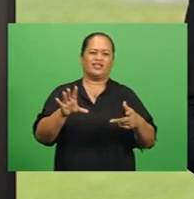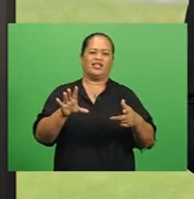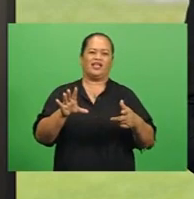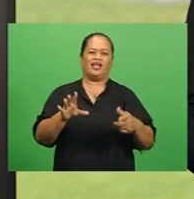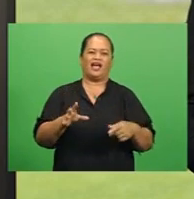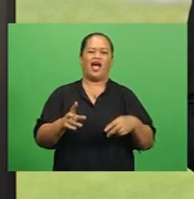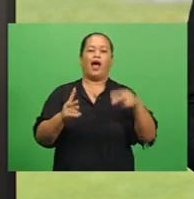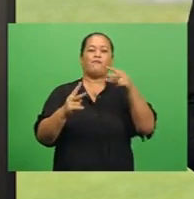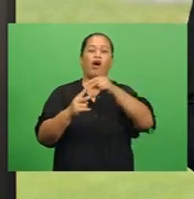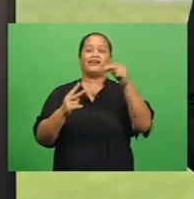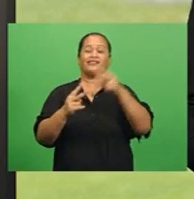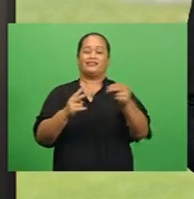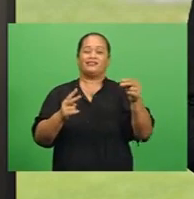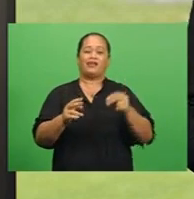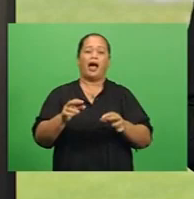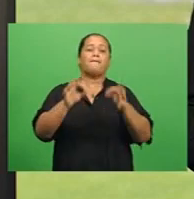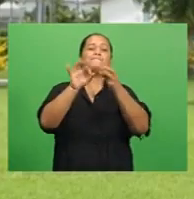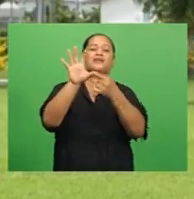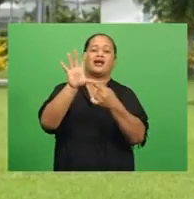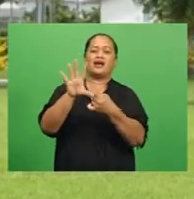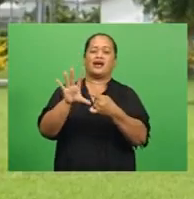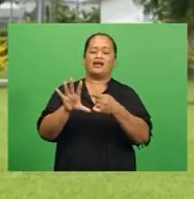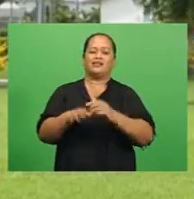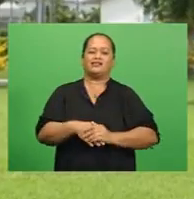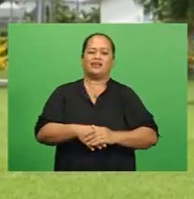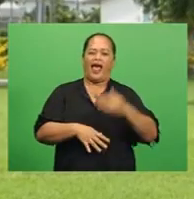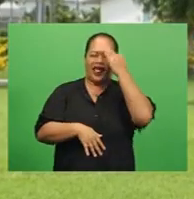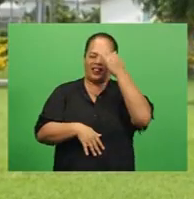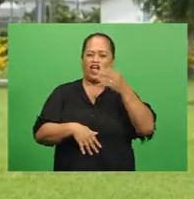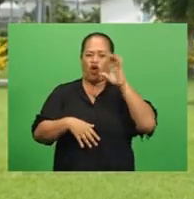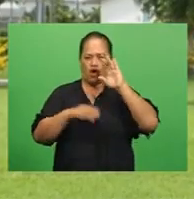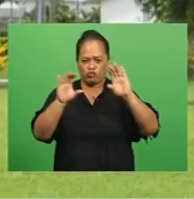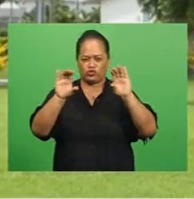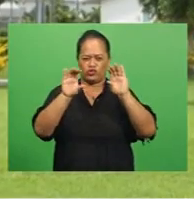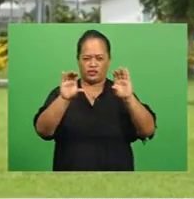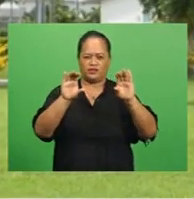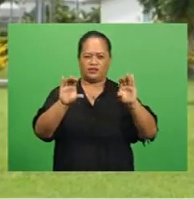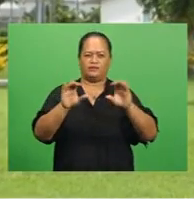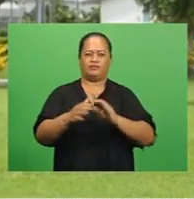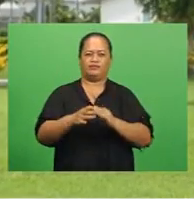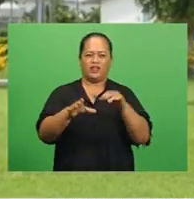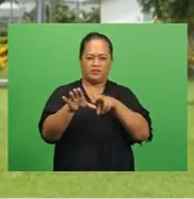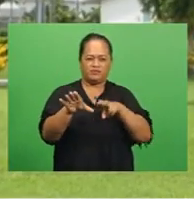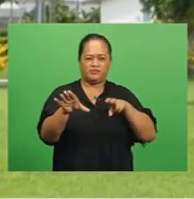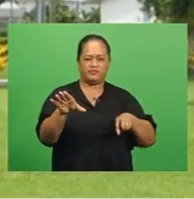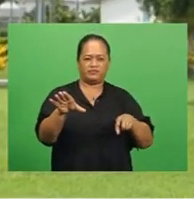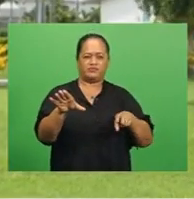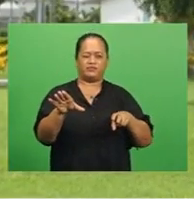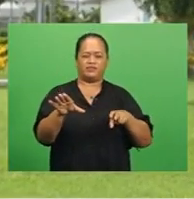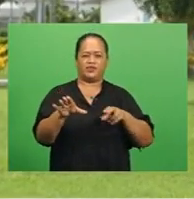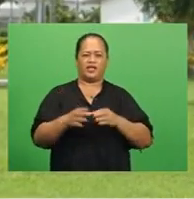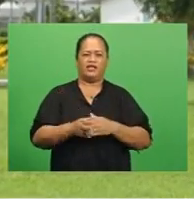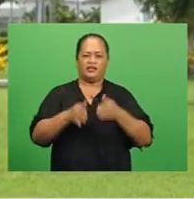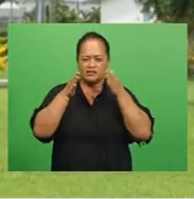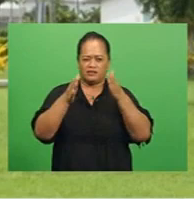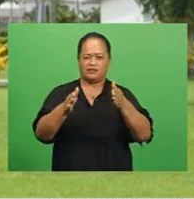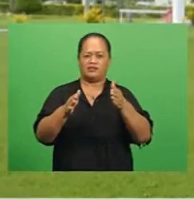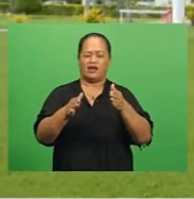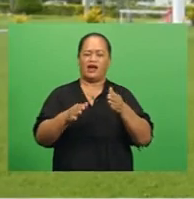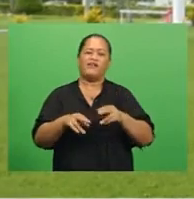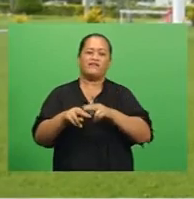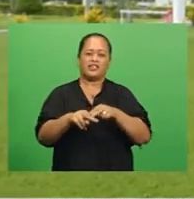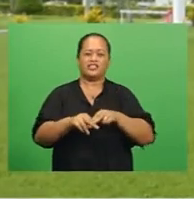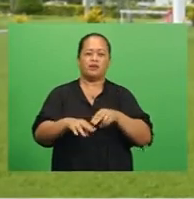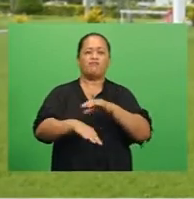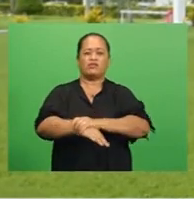coach. Swami takes over from Ranil Kumar, who stepped down to focus on his new career path with the Fiji Police Force. The Nadi